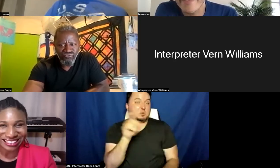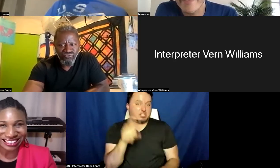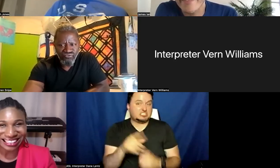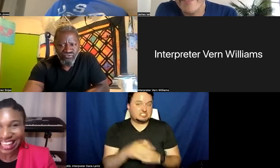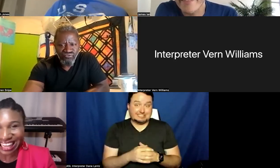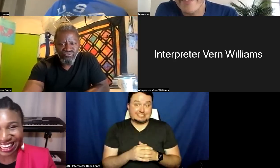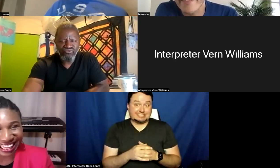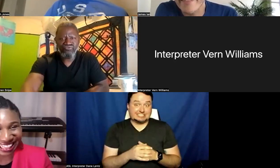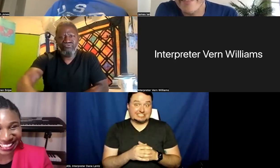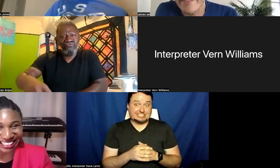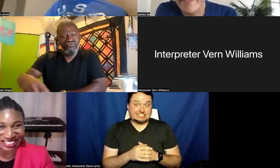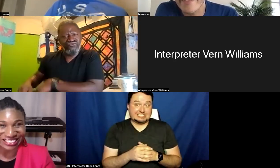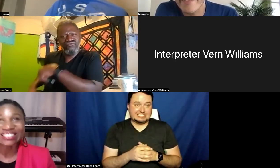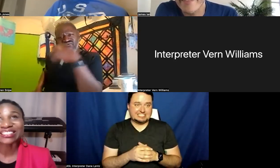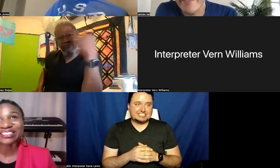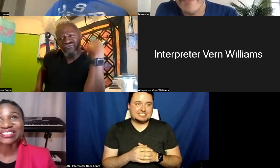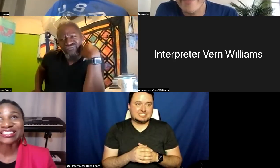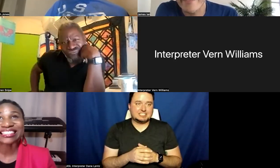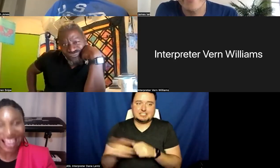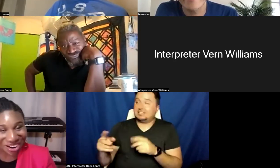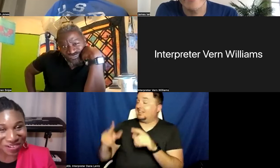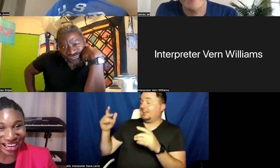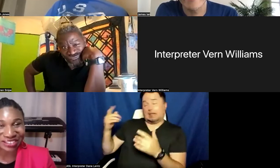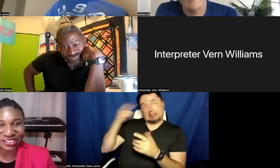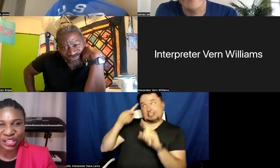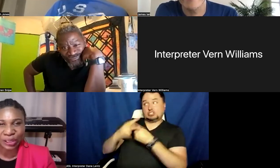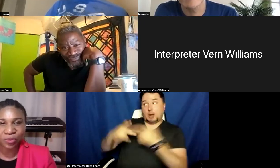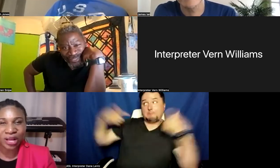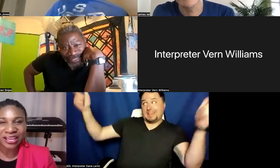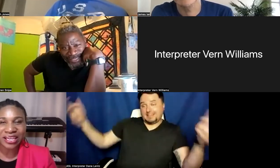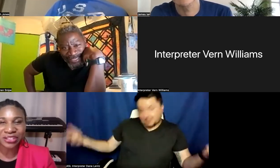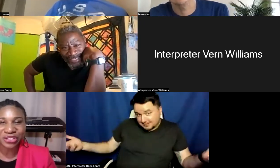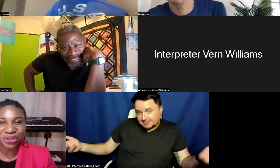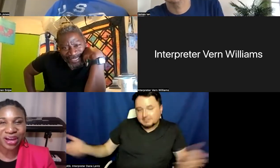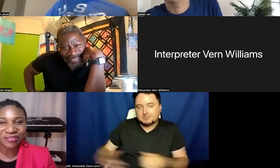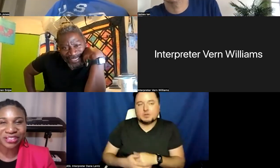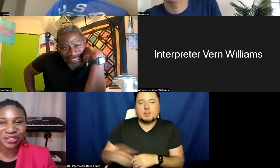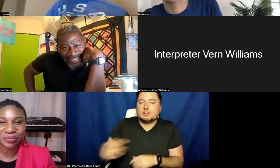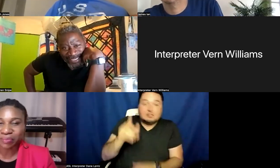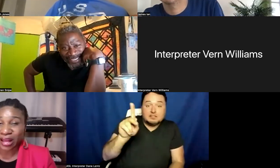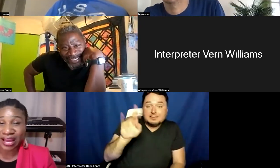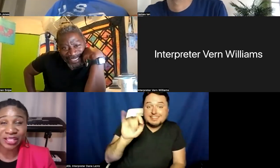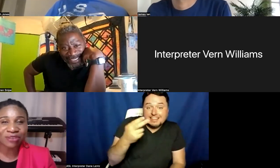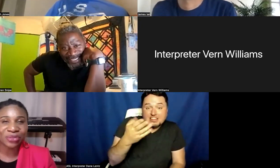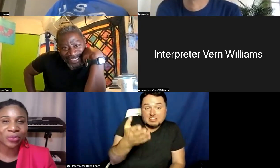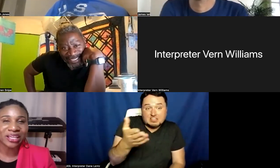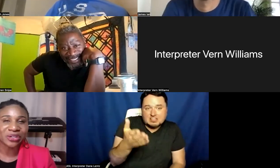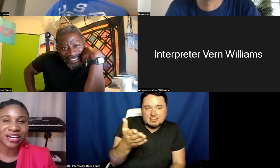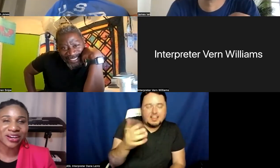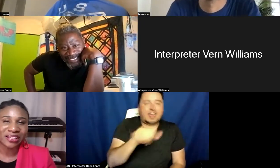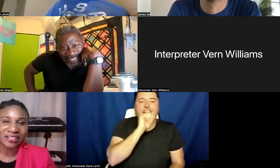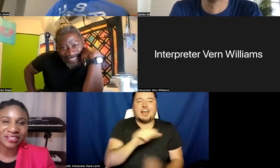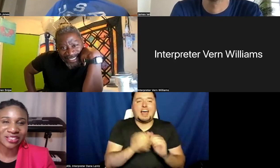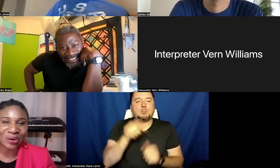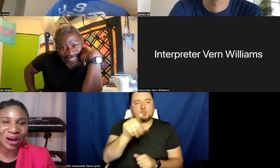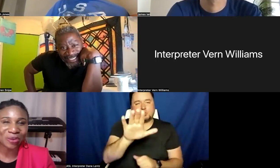y'all. I figured I'd start big. Yeah, right. Well, Keith, do you have, because I love the way your take